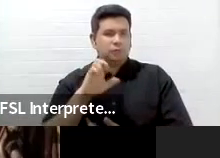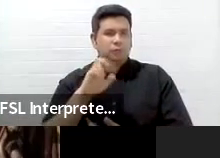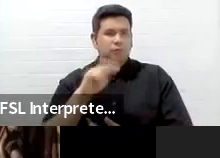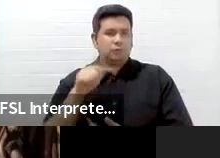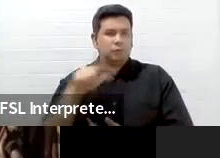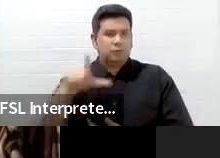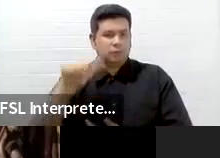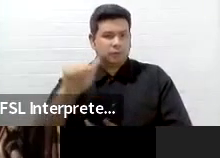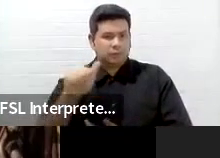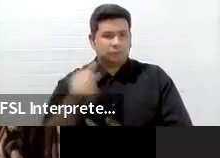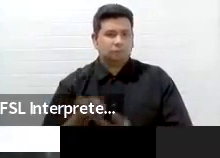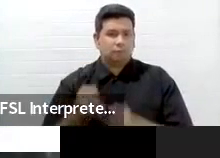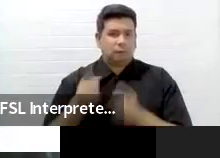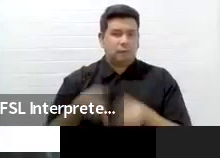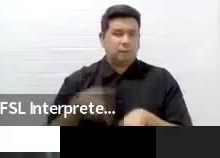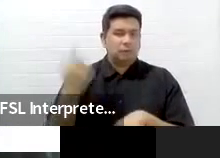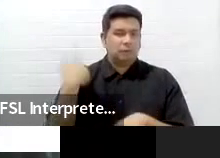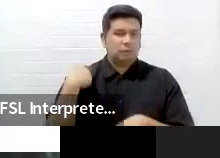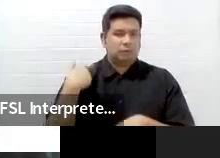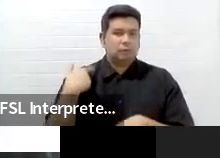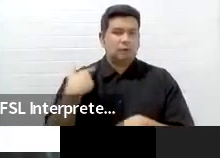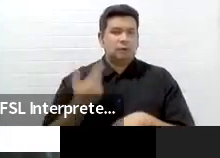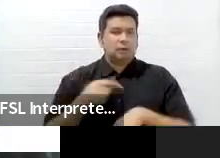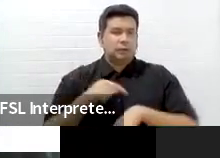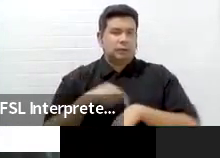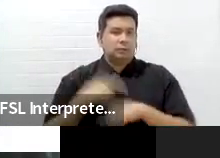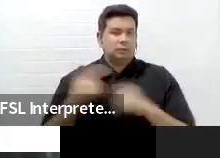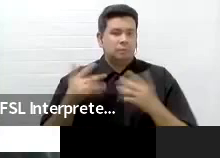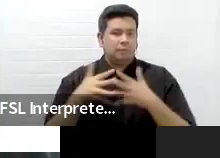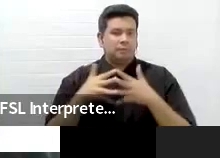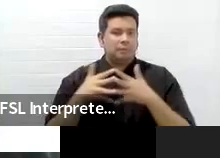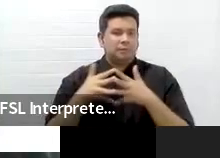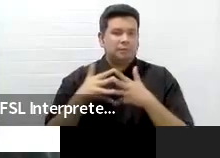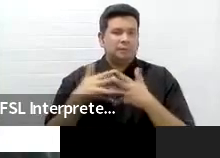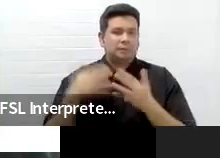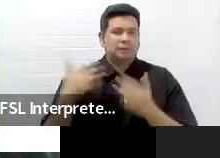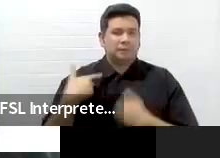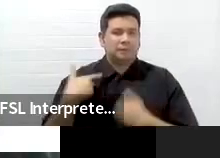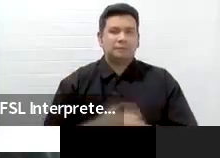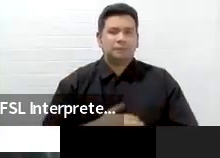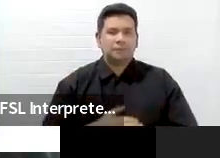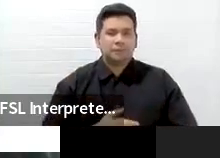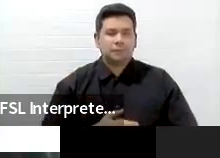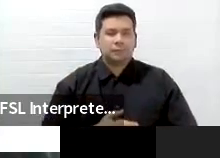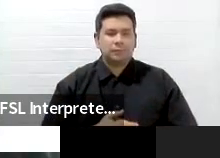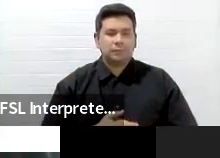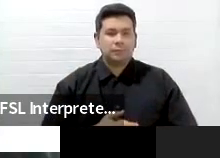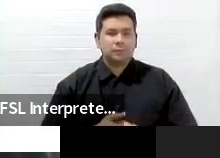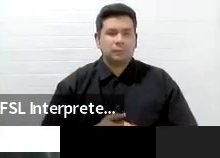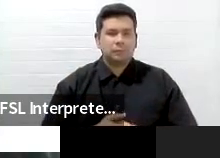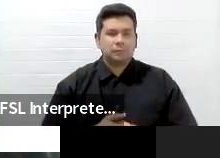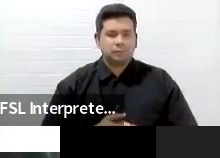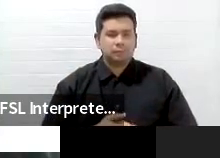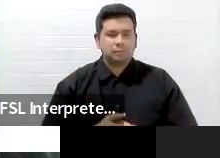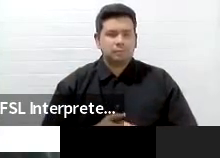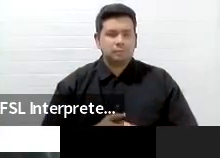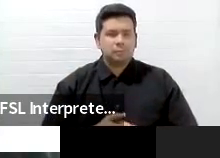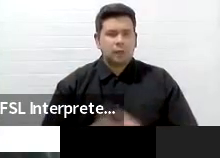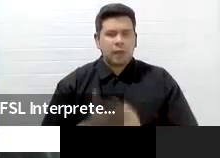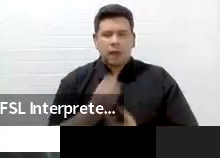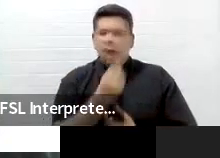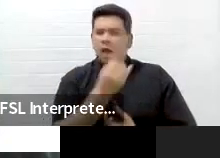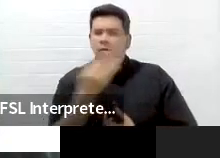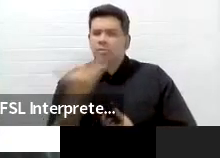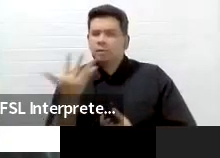the country. So just a background on the influenza pandemic, it was estimated that